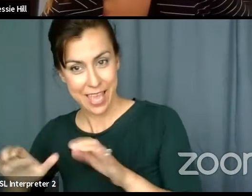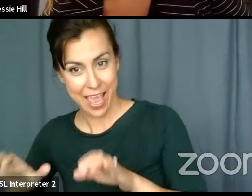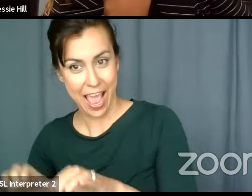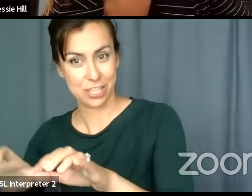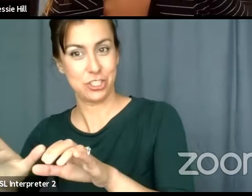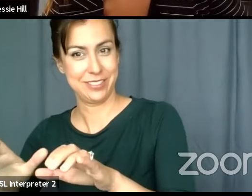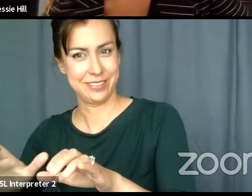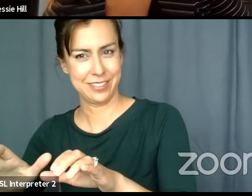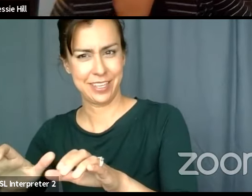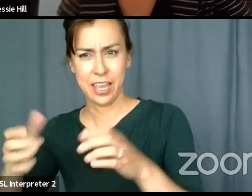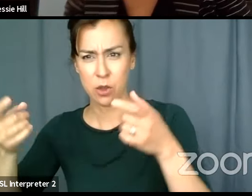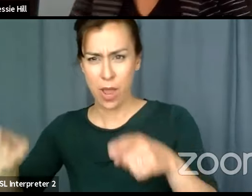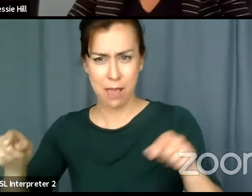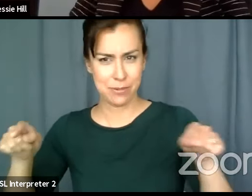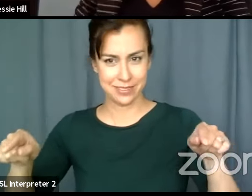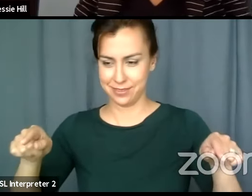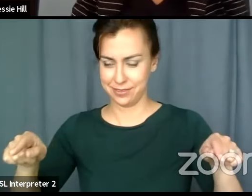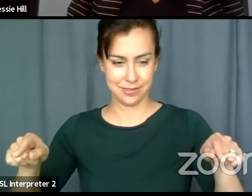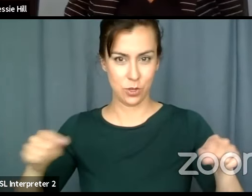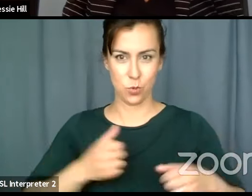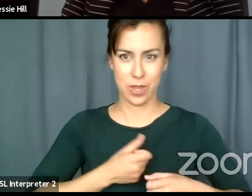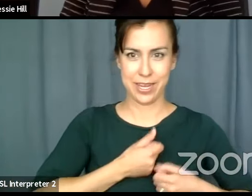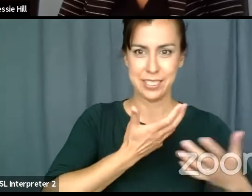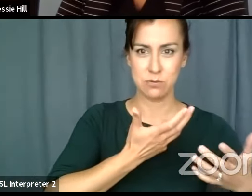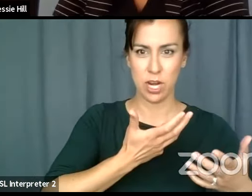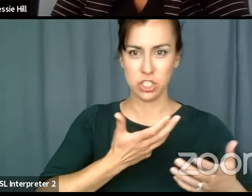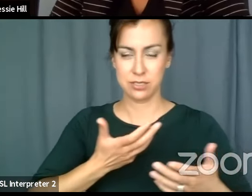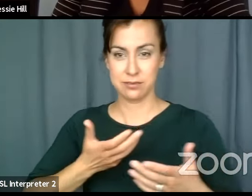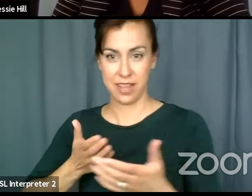when those two rights